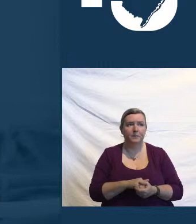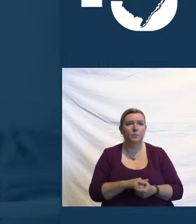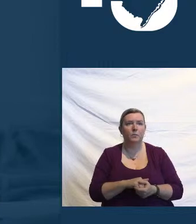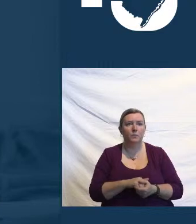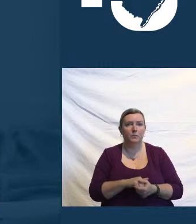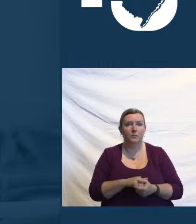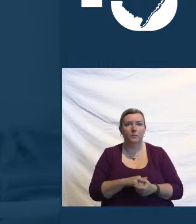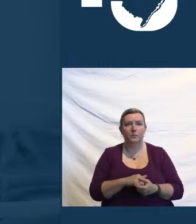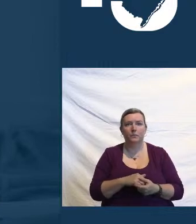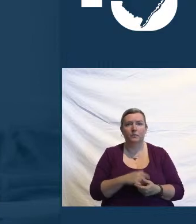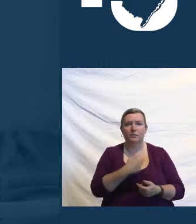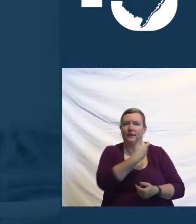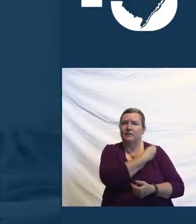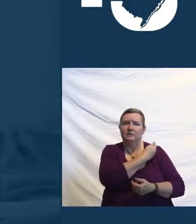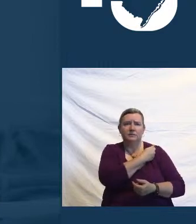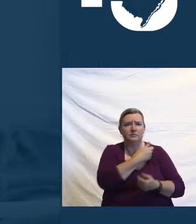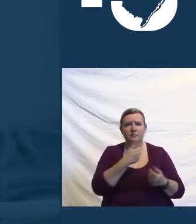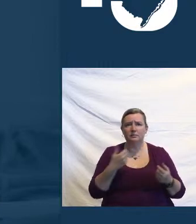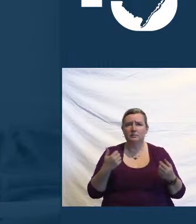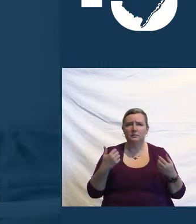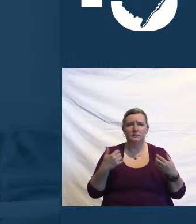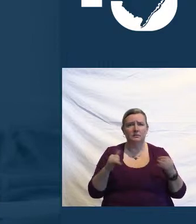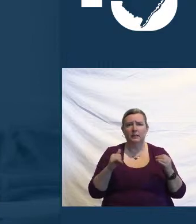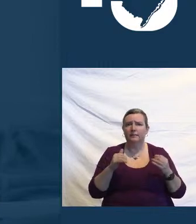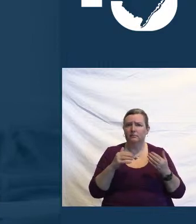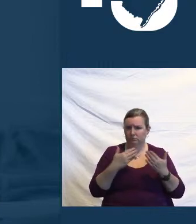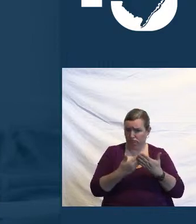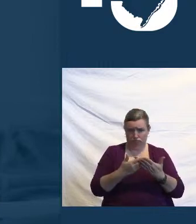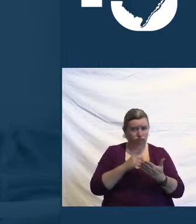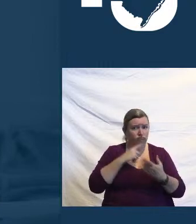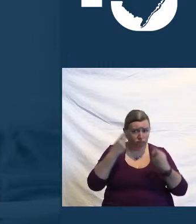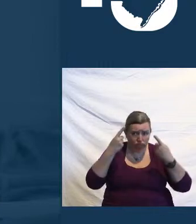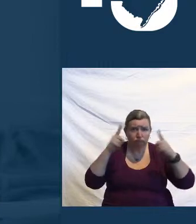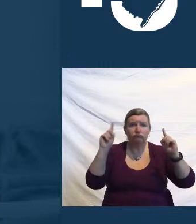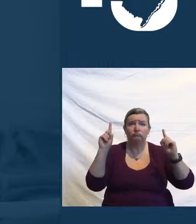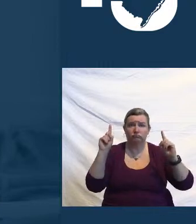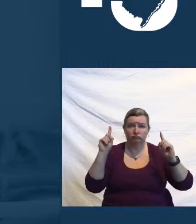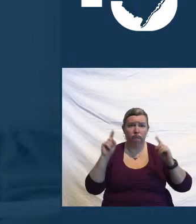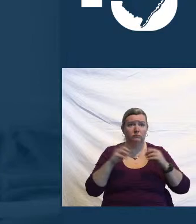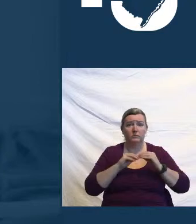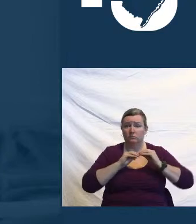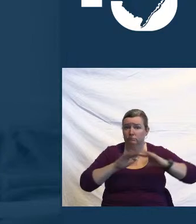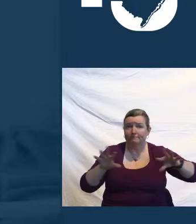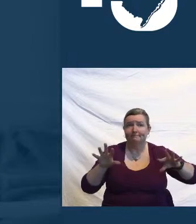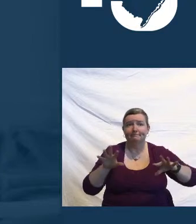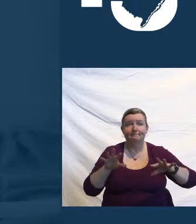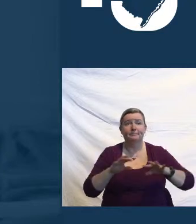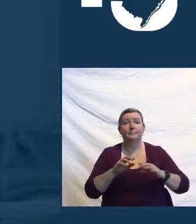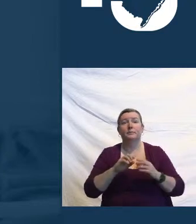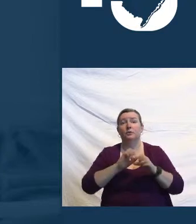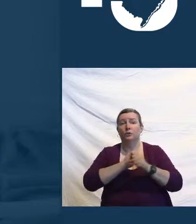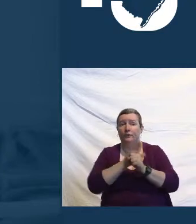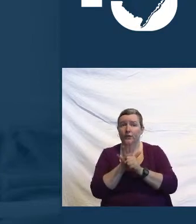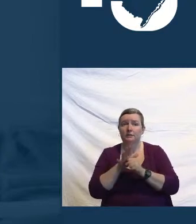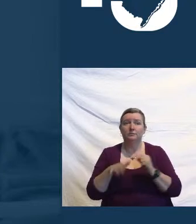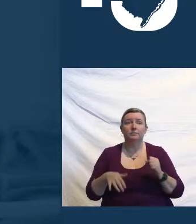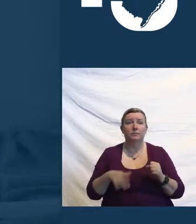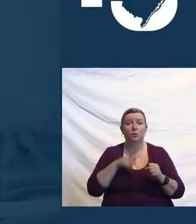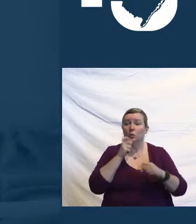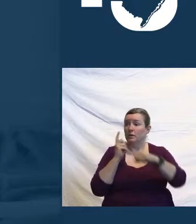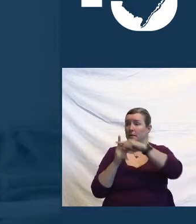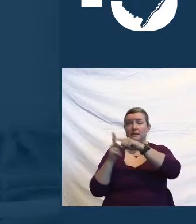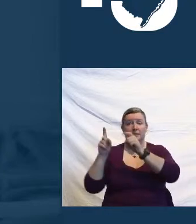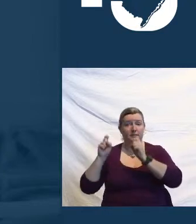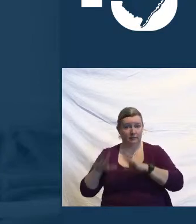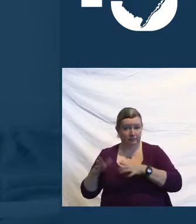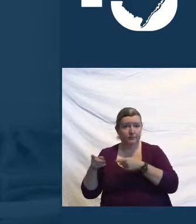vaccines continue to prove highly effective in not only slowing the spread of the virus, but in preventing those who do test positive from developing